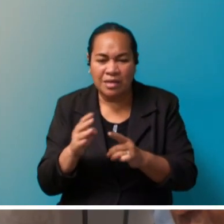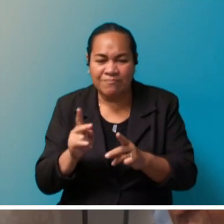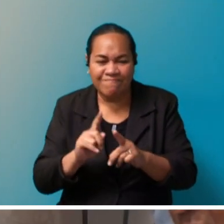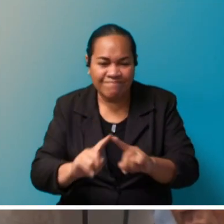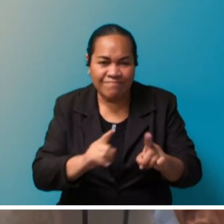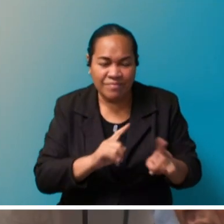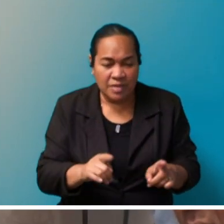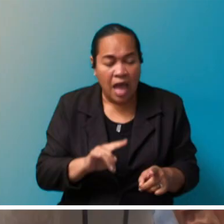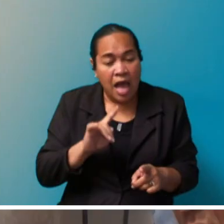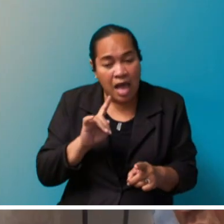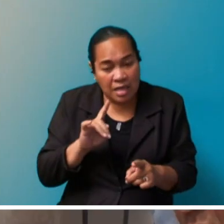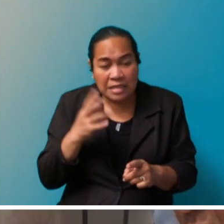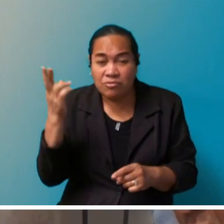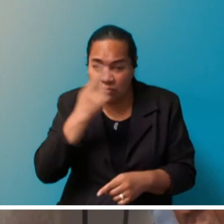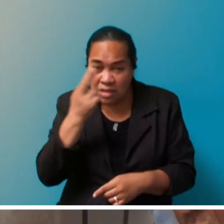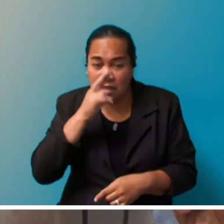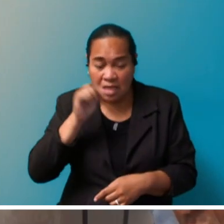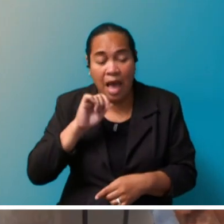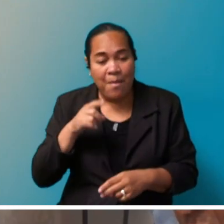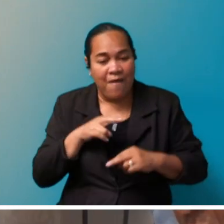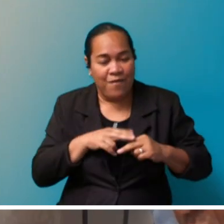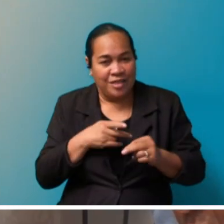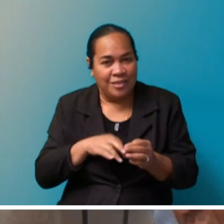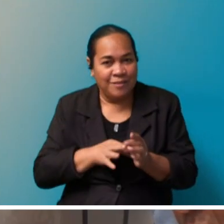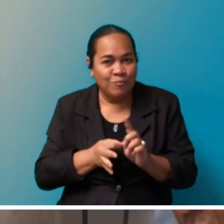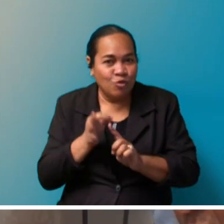growing risks, Fiji has made steady progress in reducing